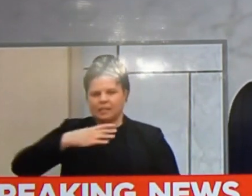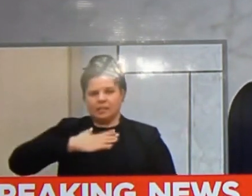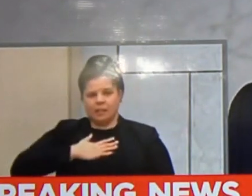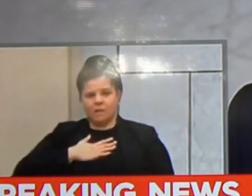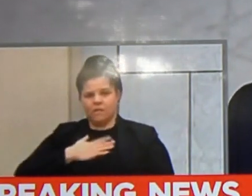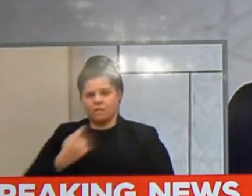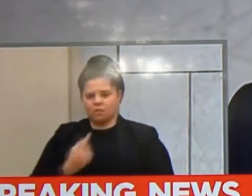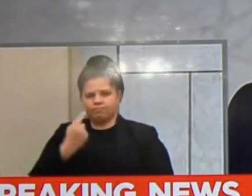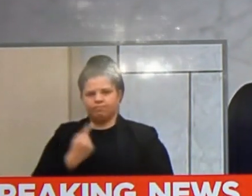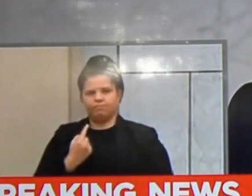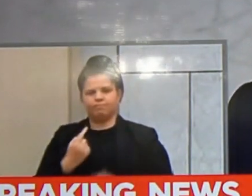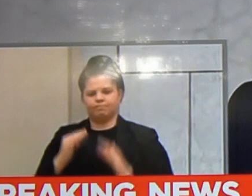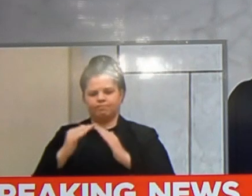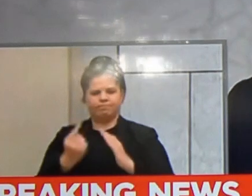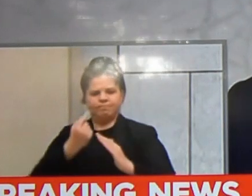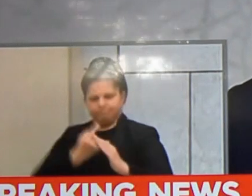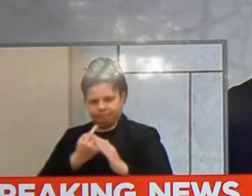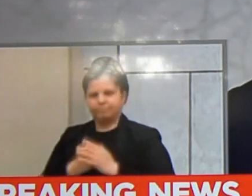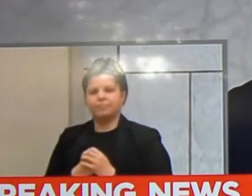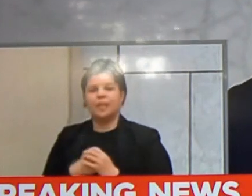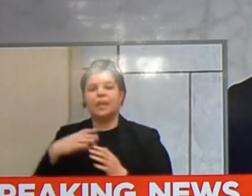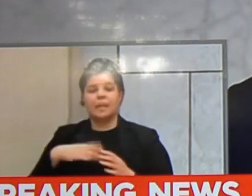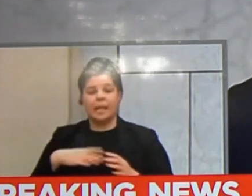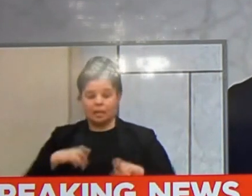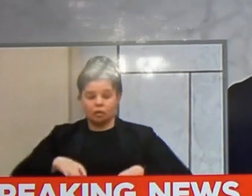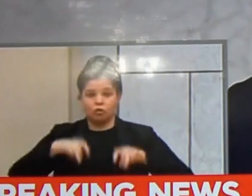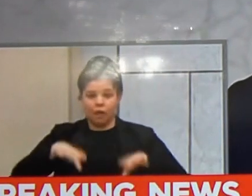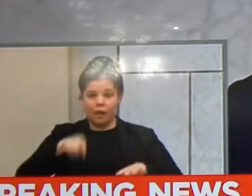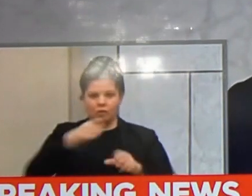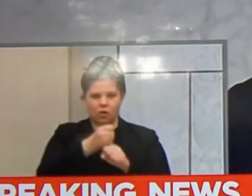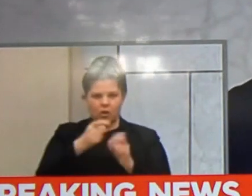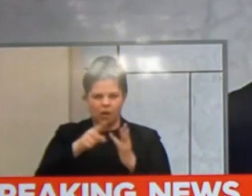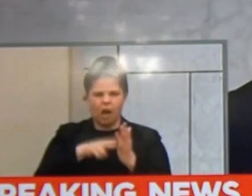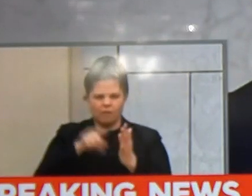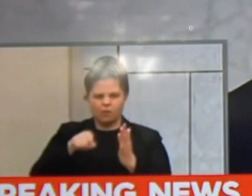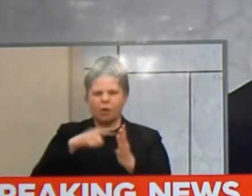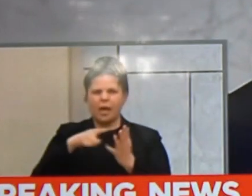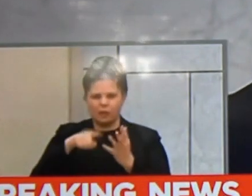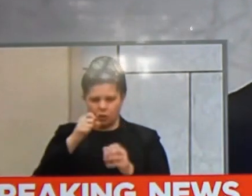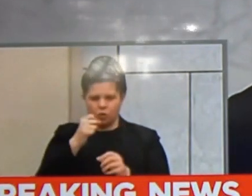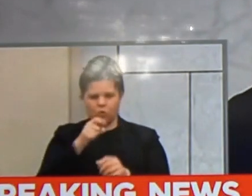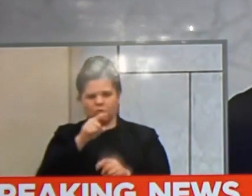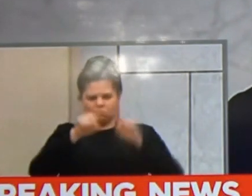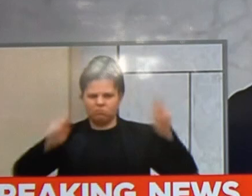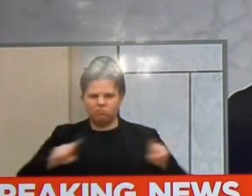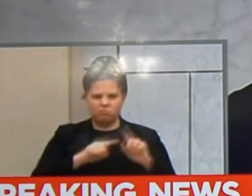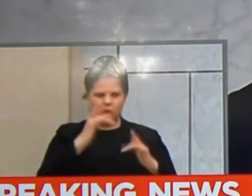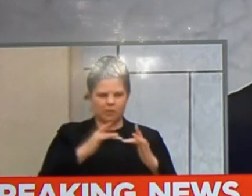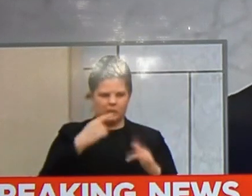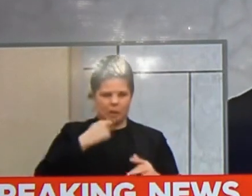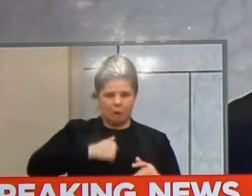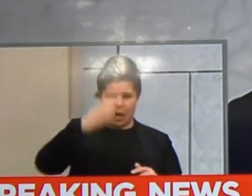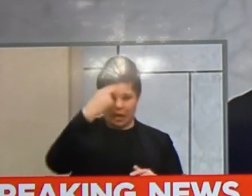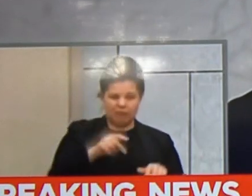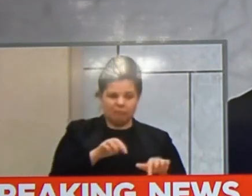go onto australia.gov.au and register for self-isolation and do that where they are now for a period of